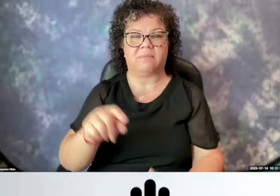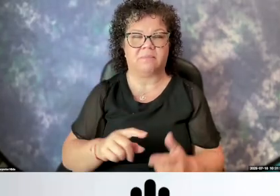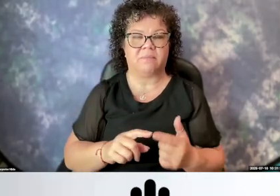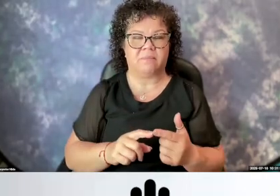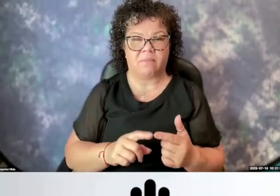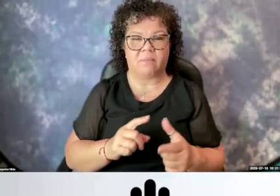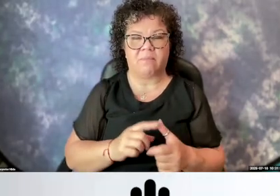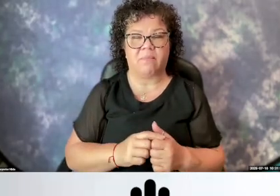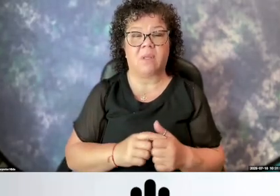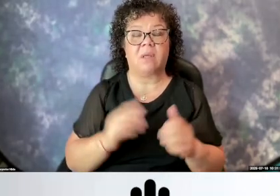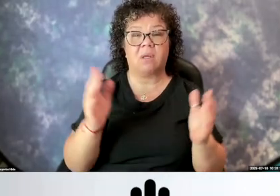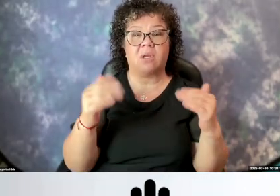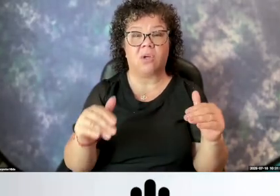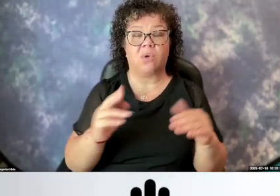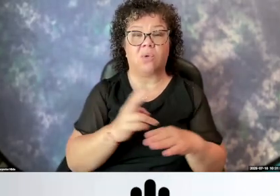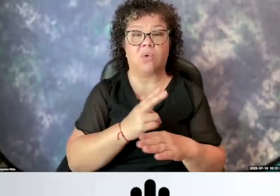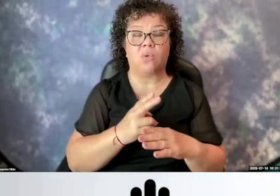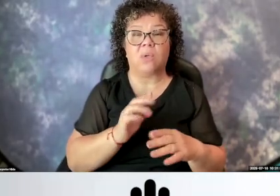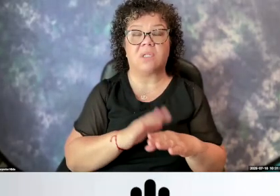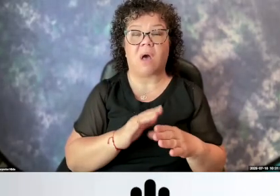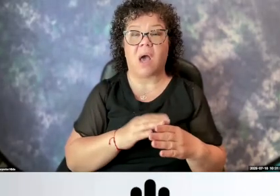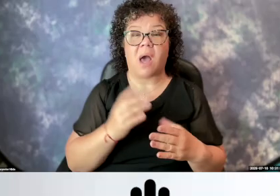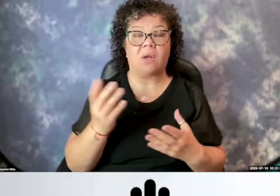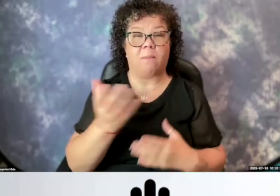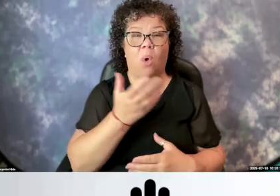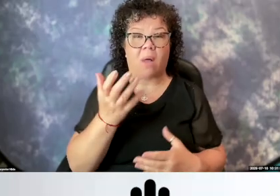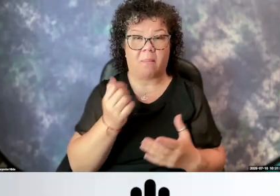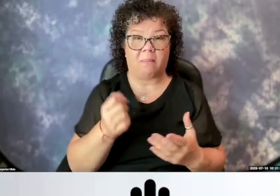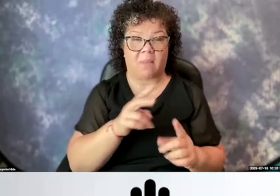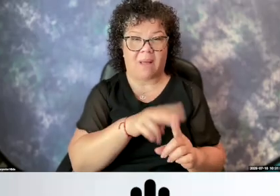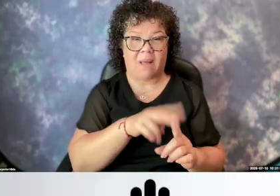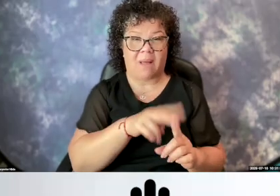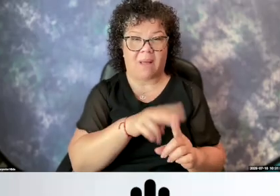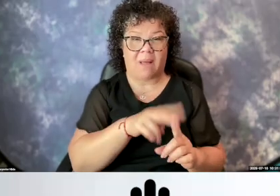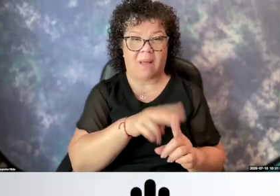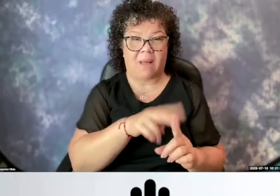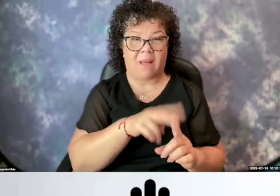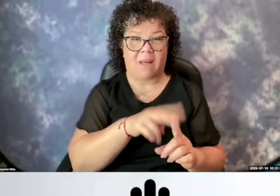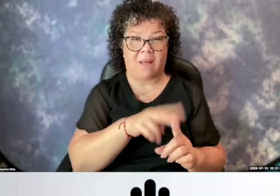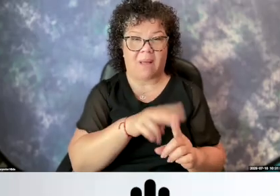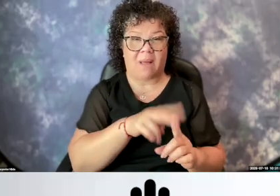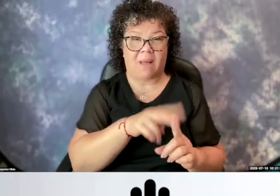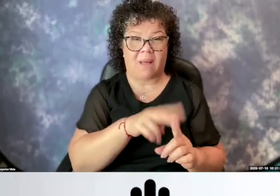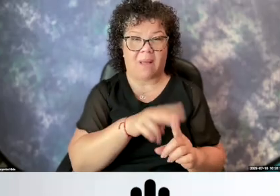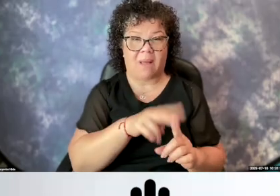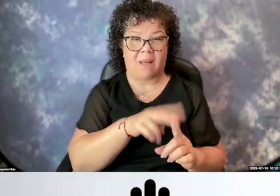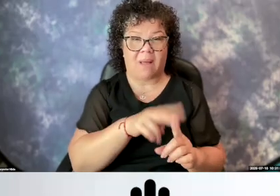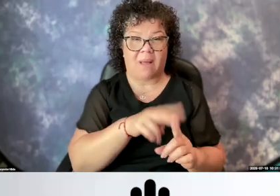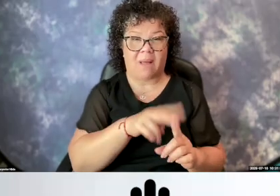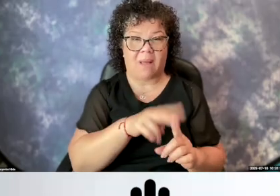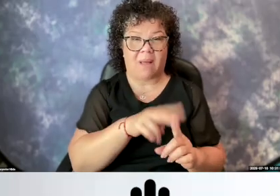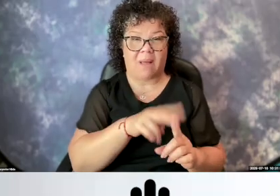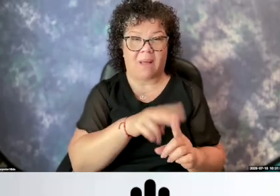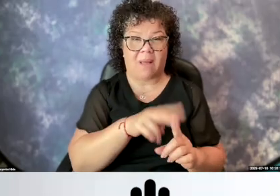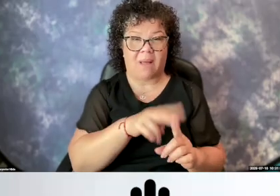For those using Zoom on a mobile application, please click on the Raise Hand option in the More tab. Again, if you